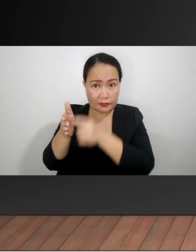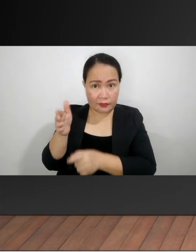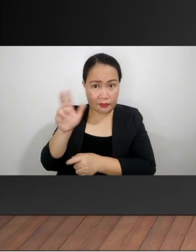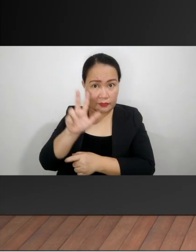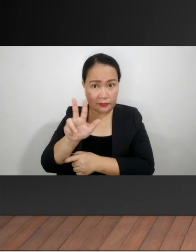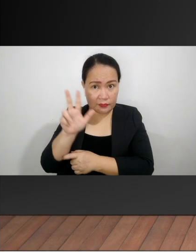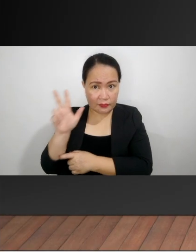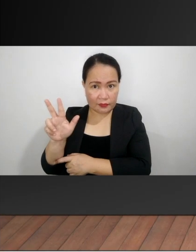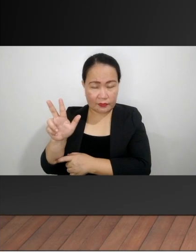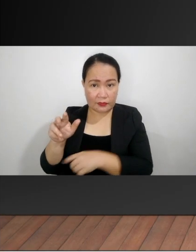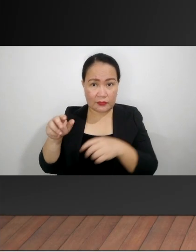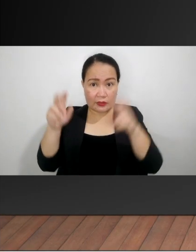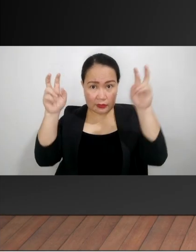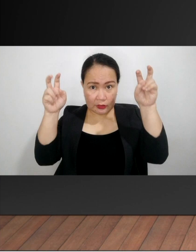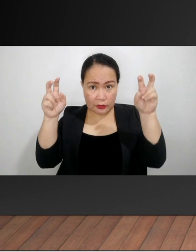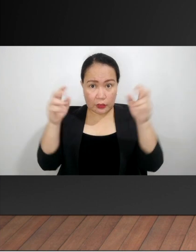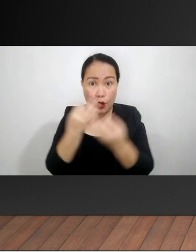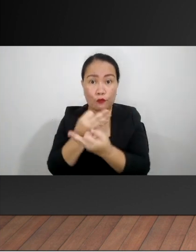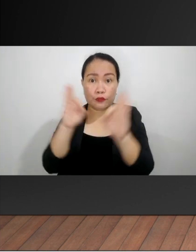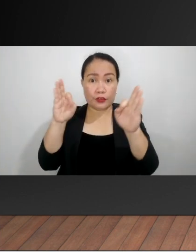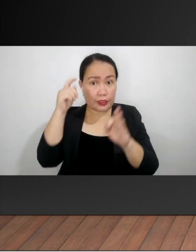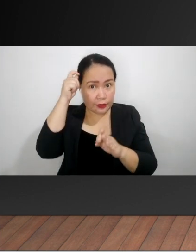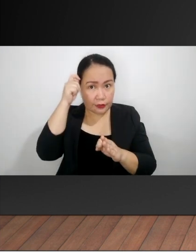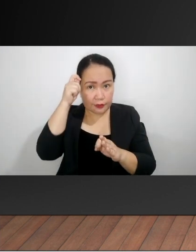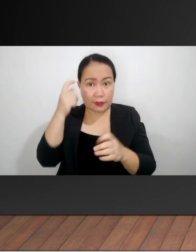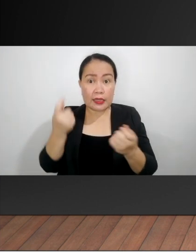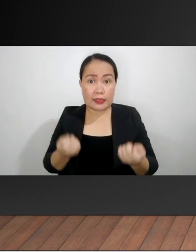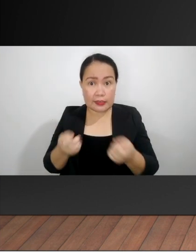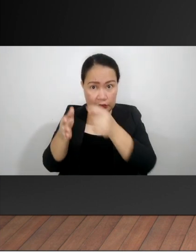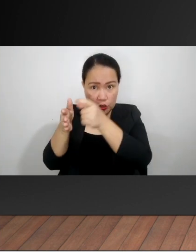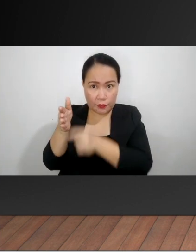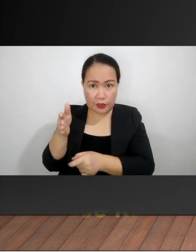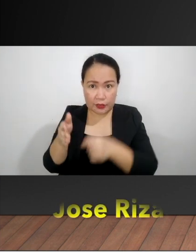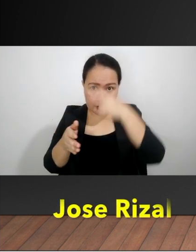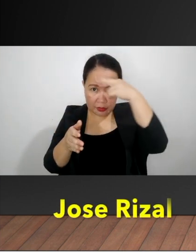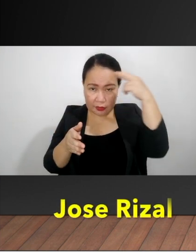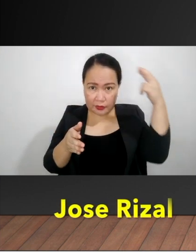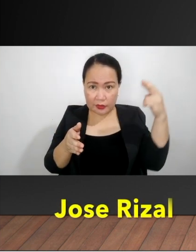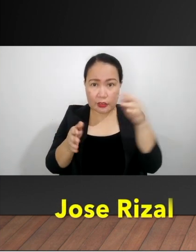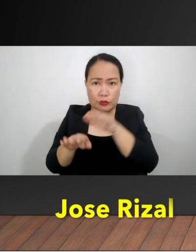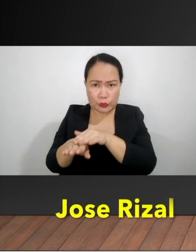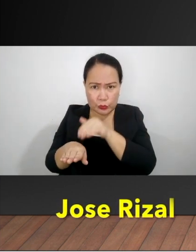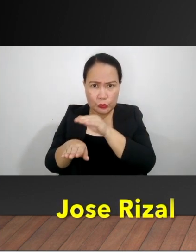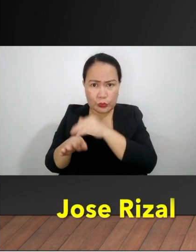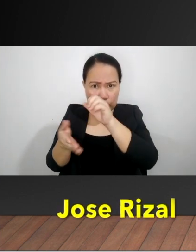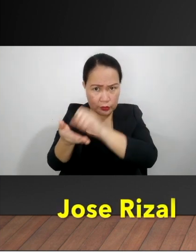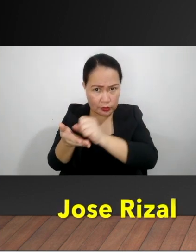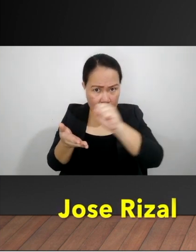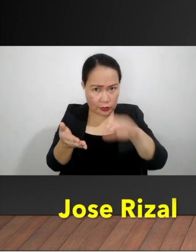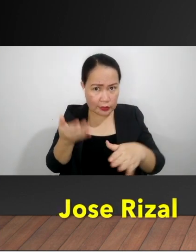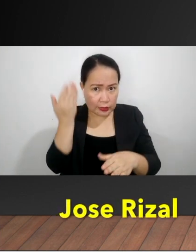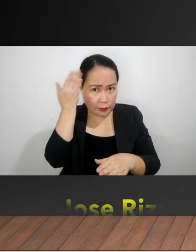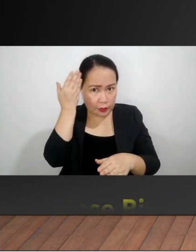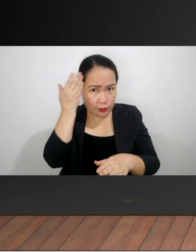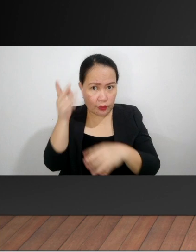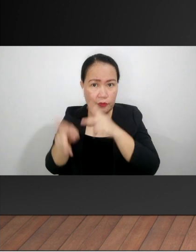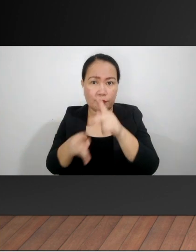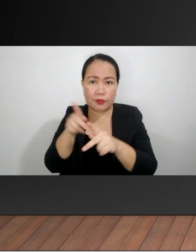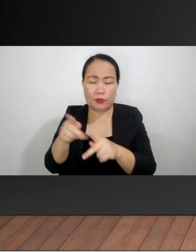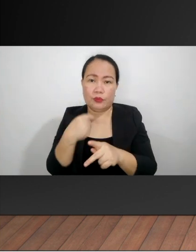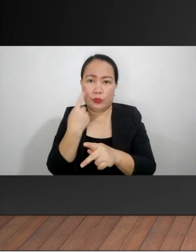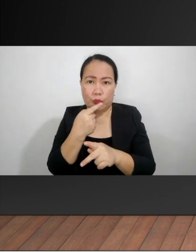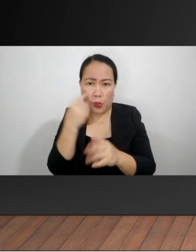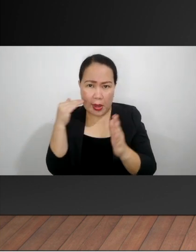Chapter 33. Free Thought. In this chapter, Rizal gradually removes the mask of the